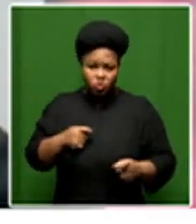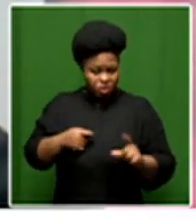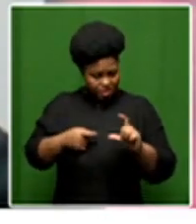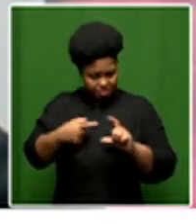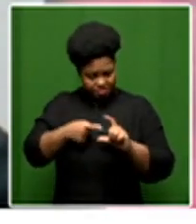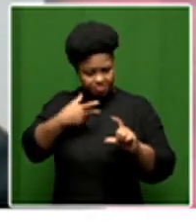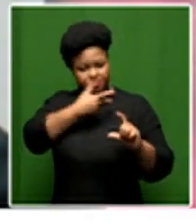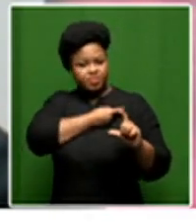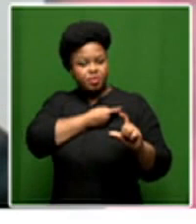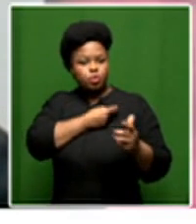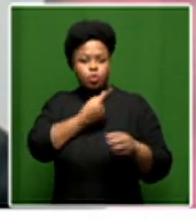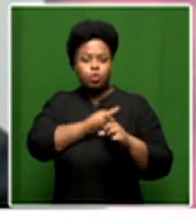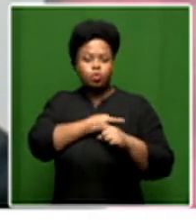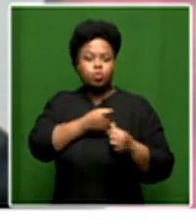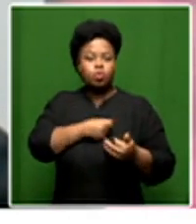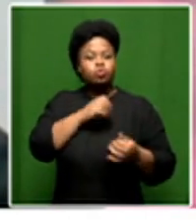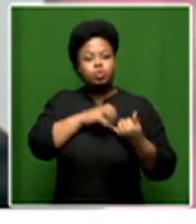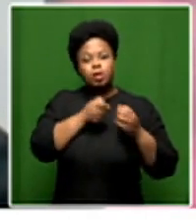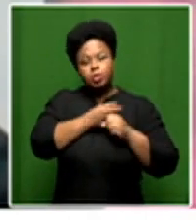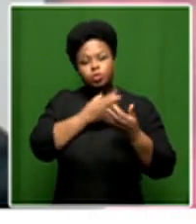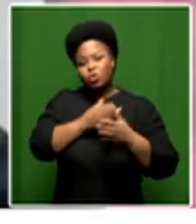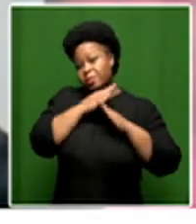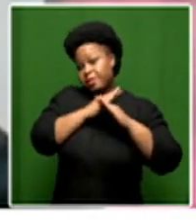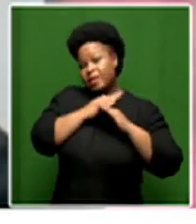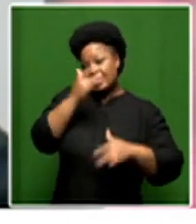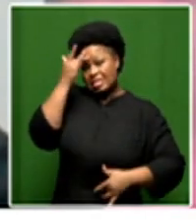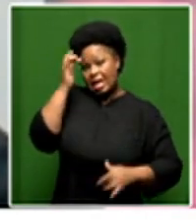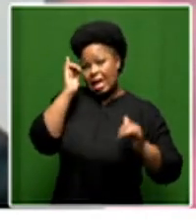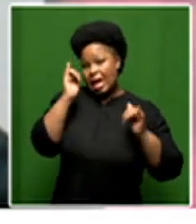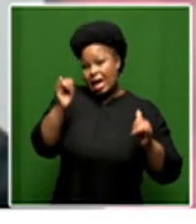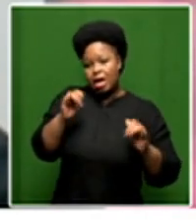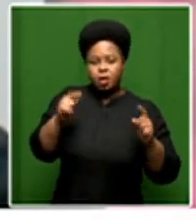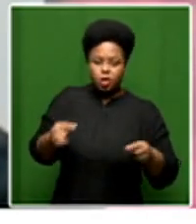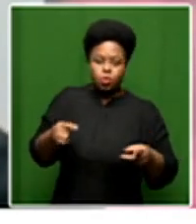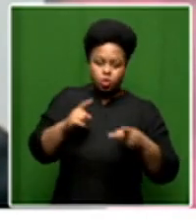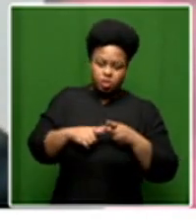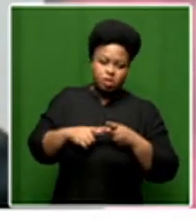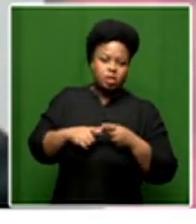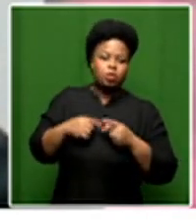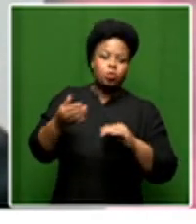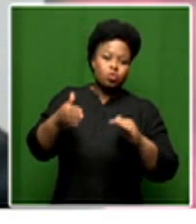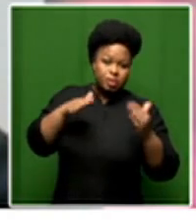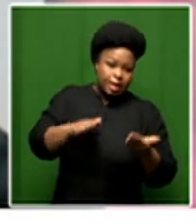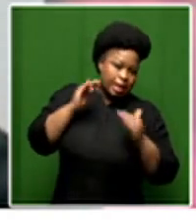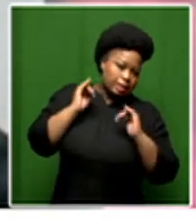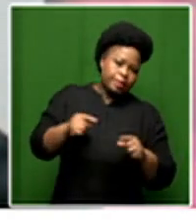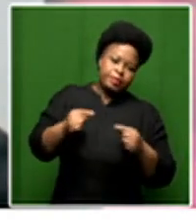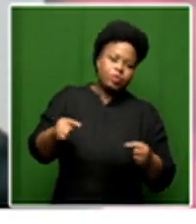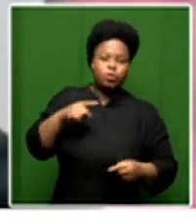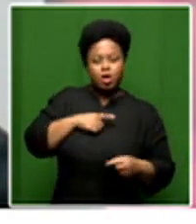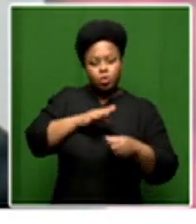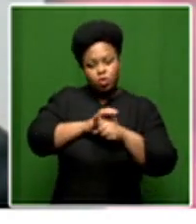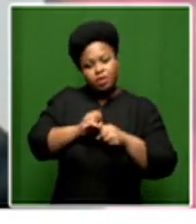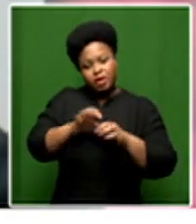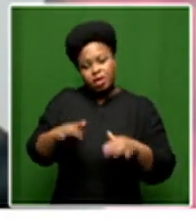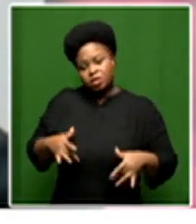virus in a way that you don't severely get ill, and also you don't die, but you can live with the virus, because coronavirus is